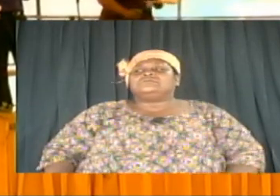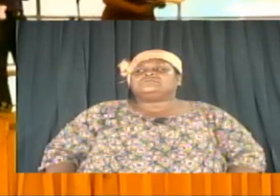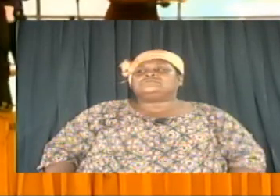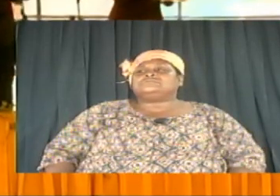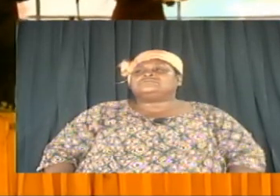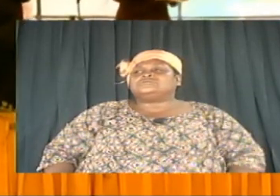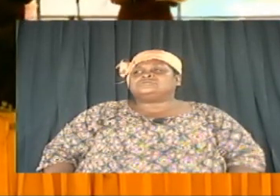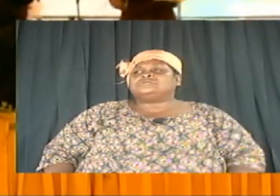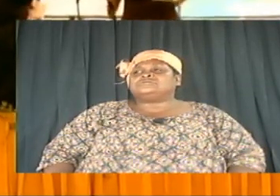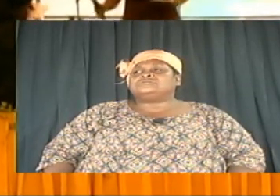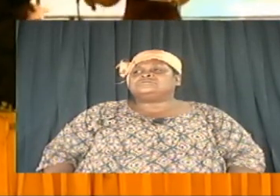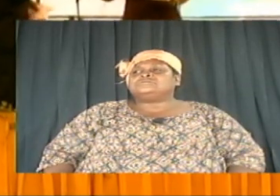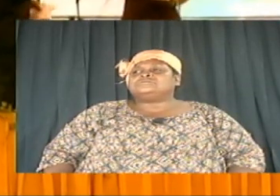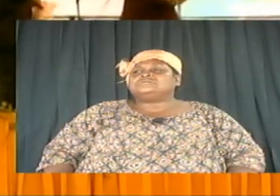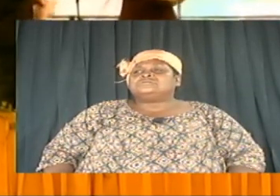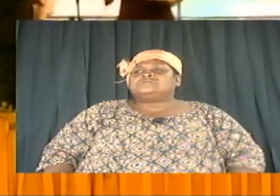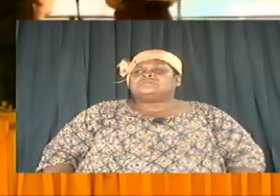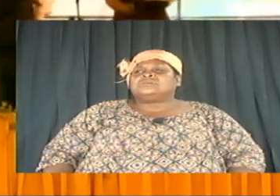Hallelujah.